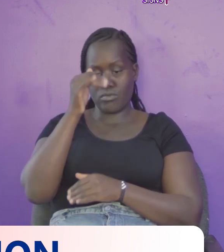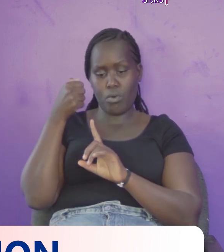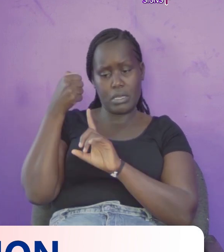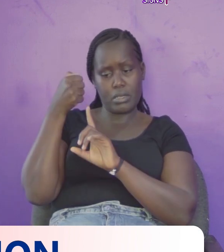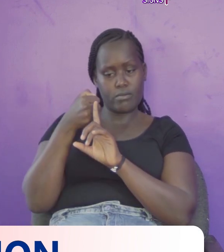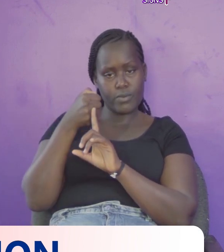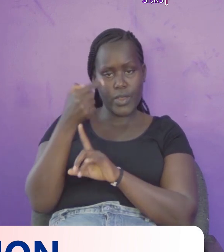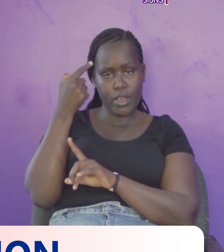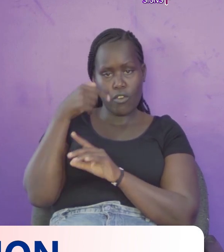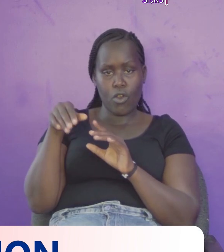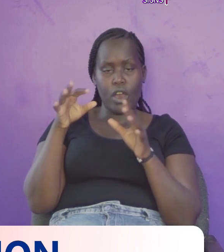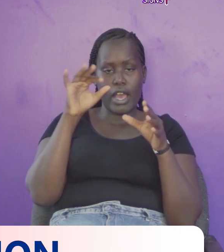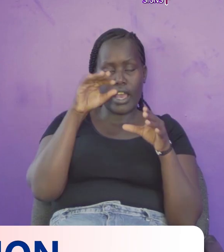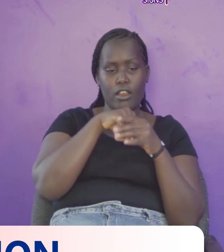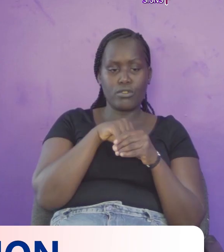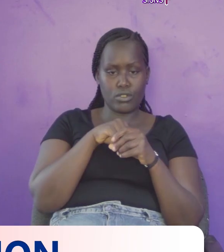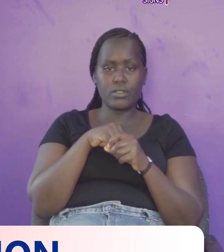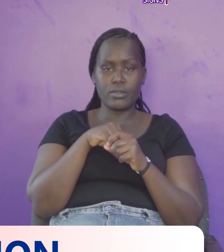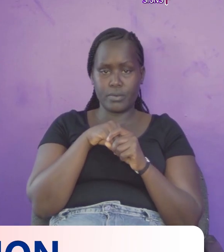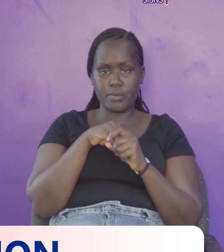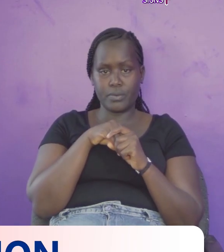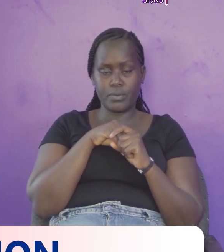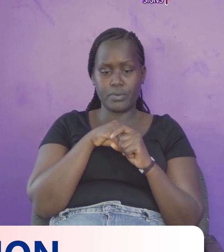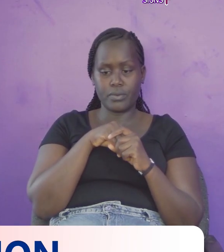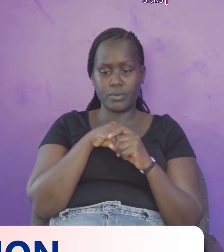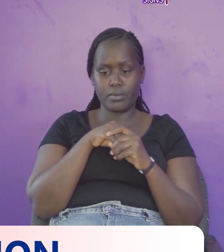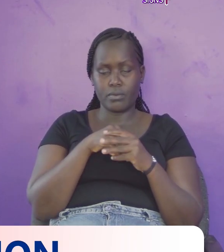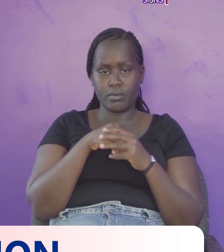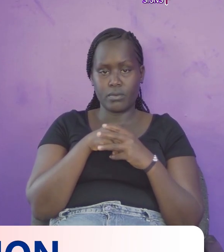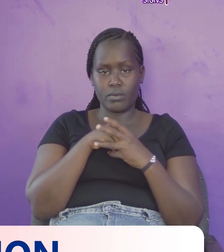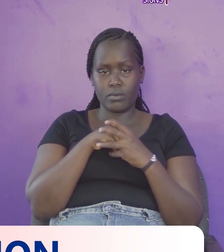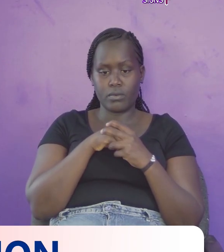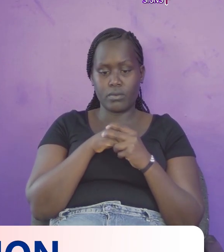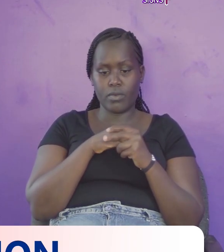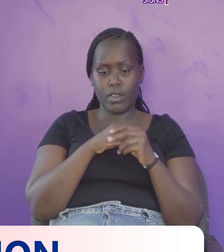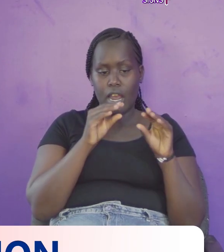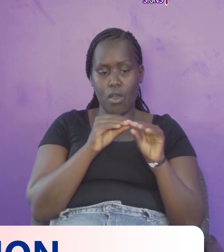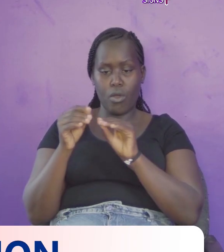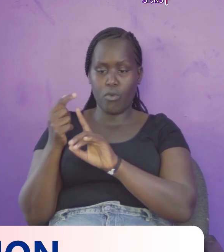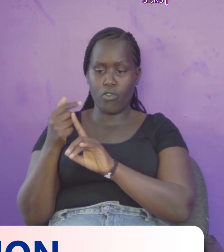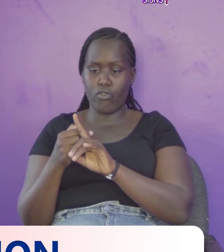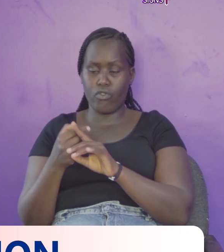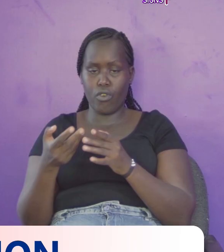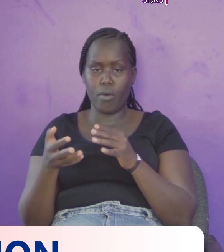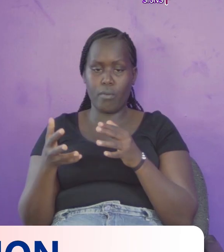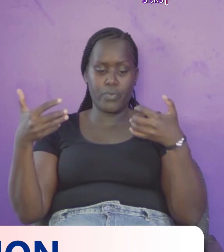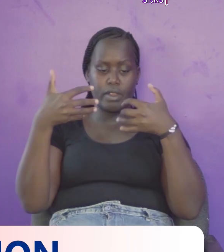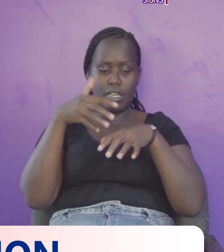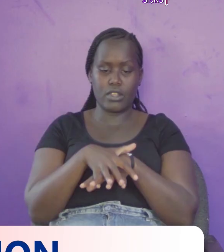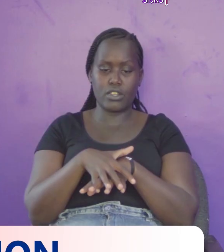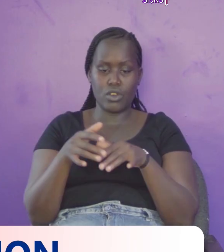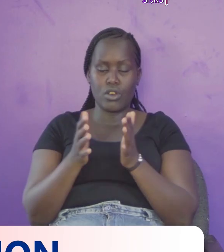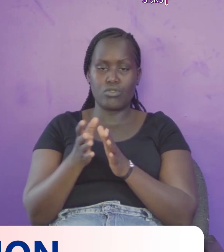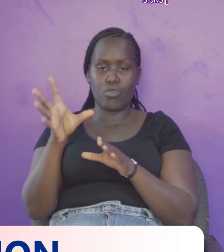integration. Integration was a step before, some decade ago, 90s. We moved from integration to inclusion,